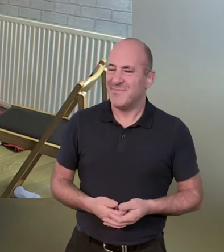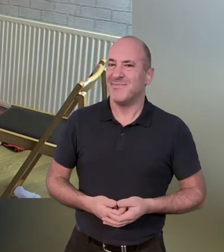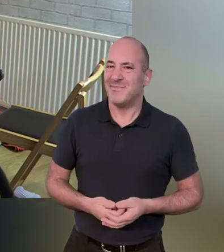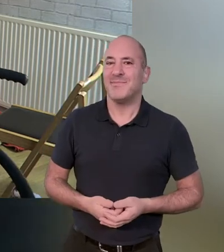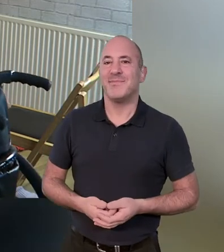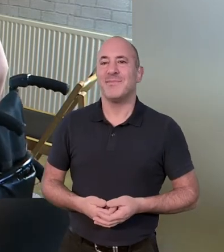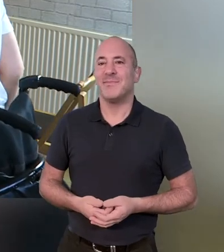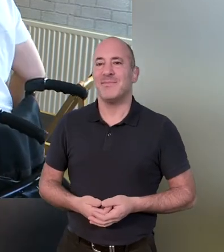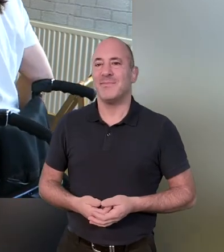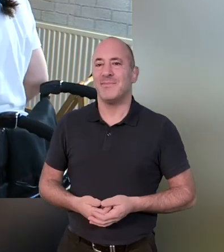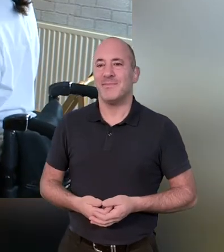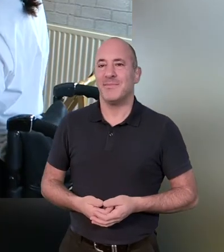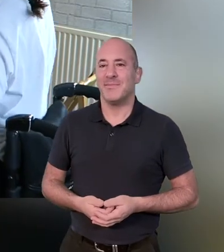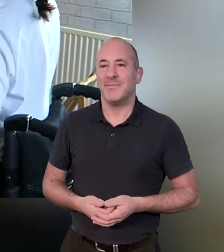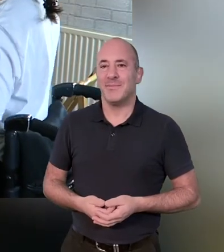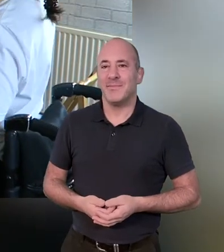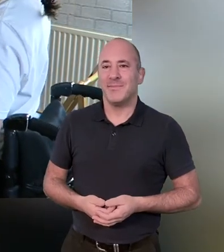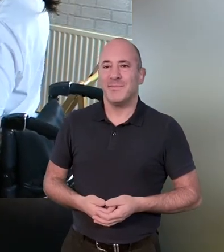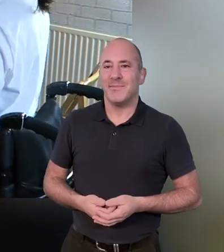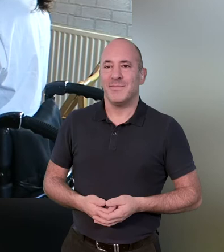maximum of six.